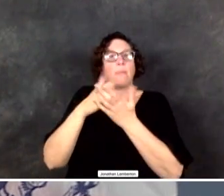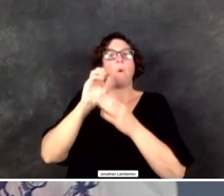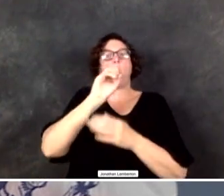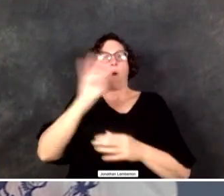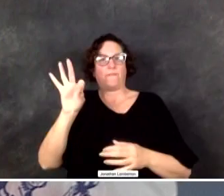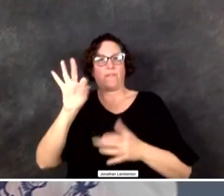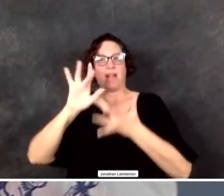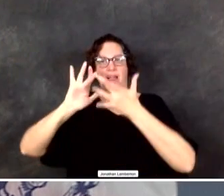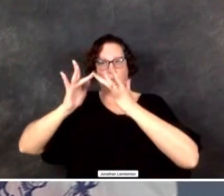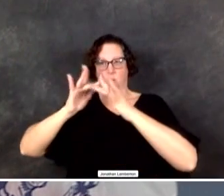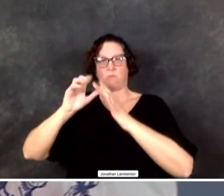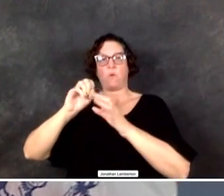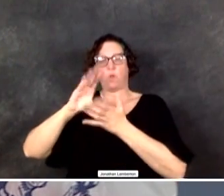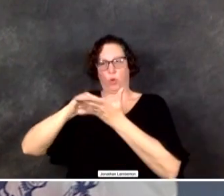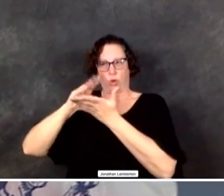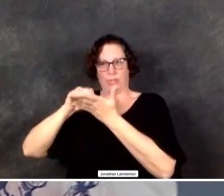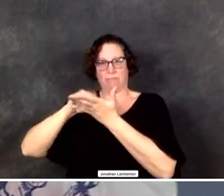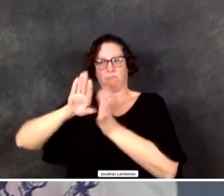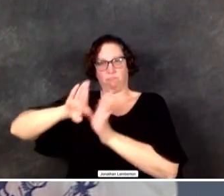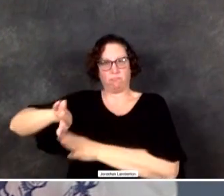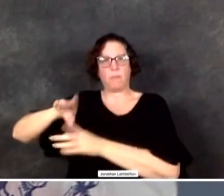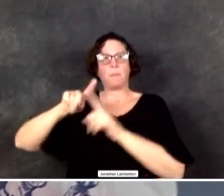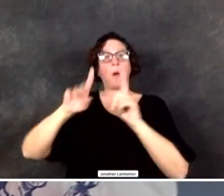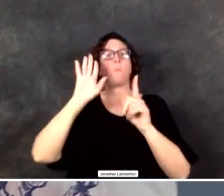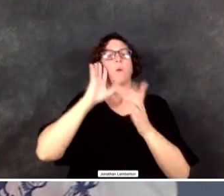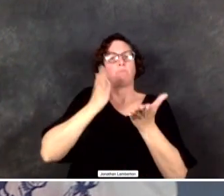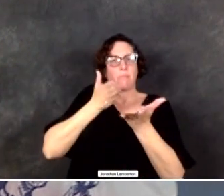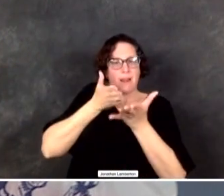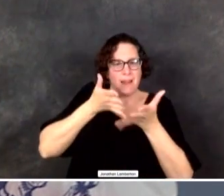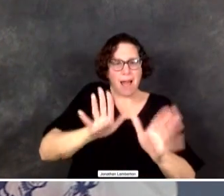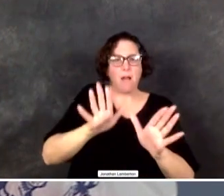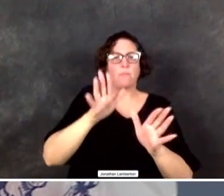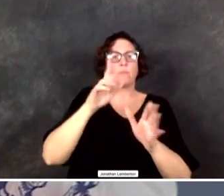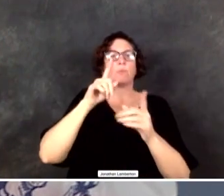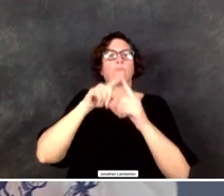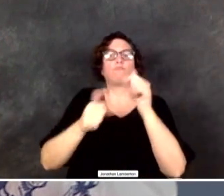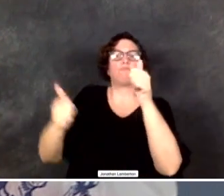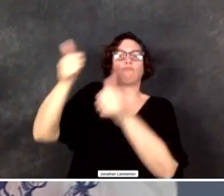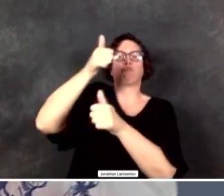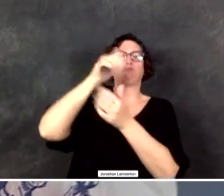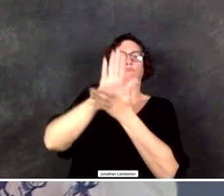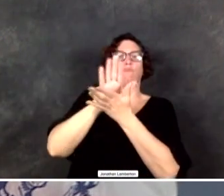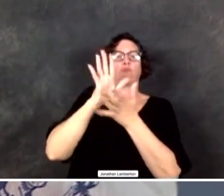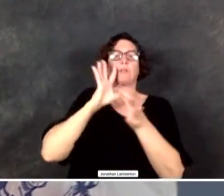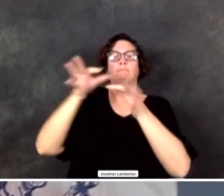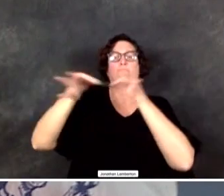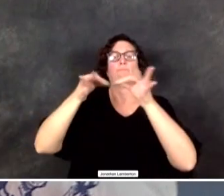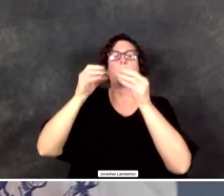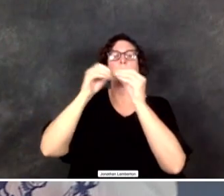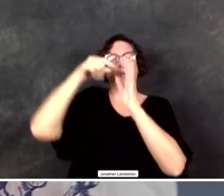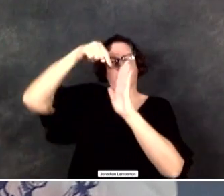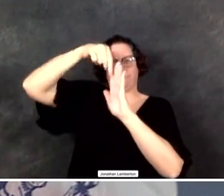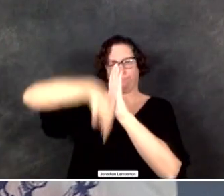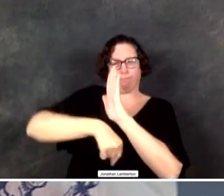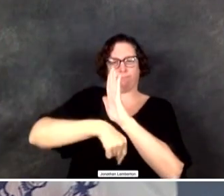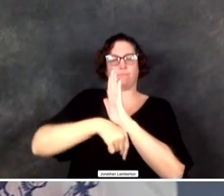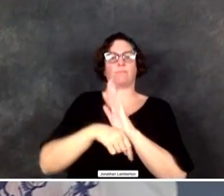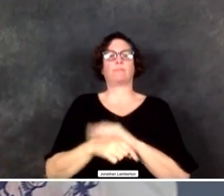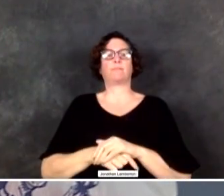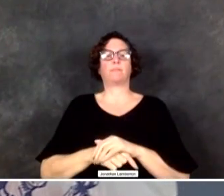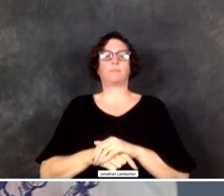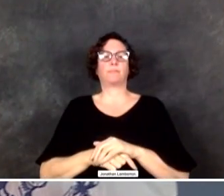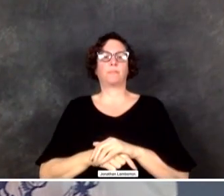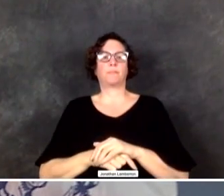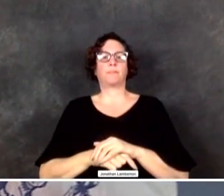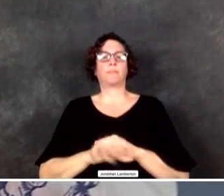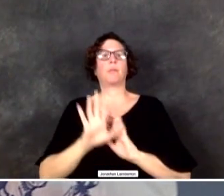very challenging dynamic when you're dealing with distance, but that is also being worked on. I want to remind everyone, what